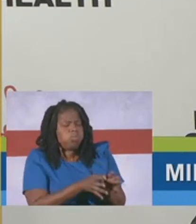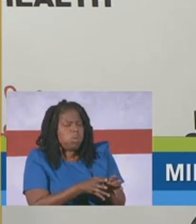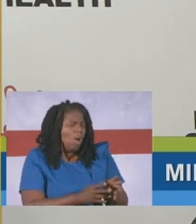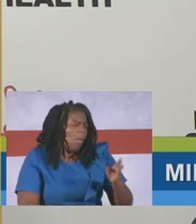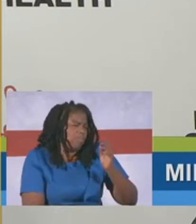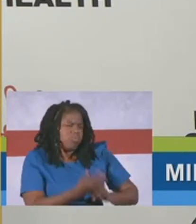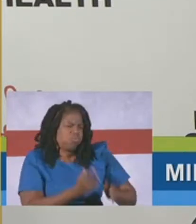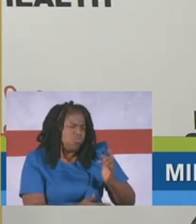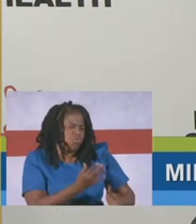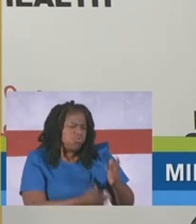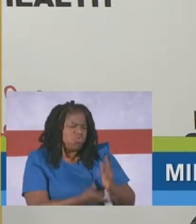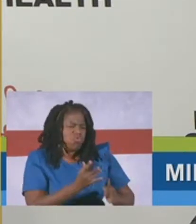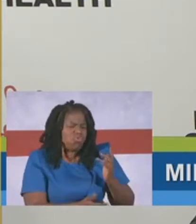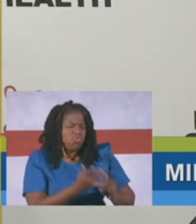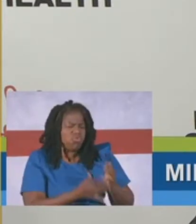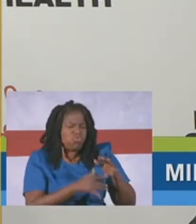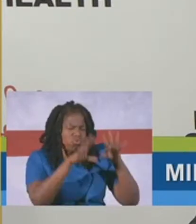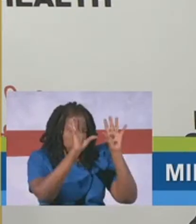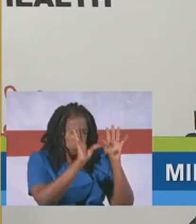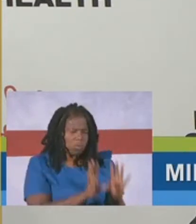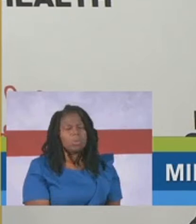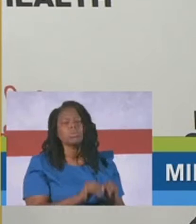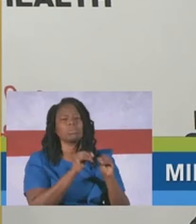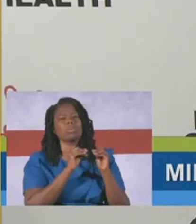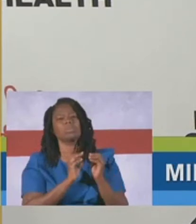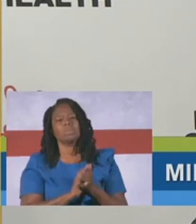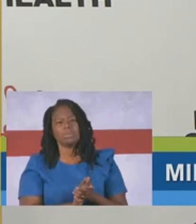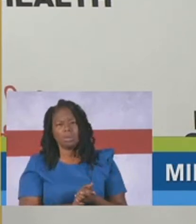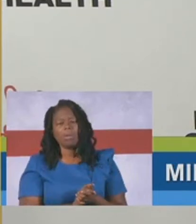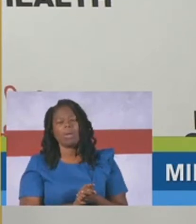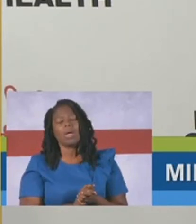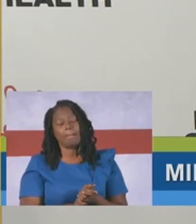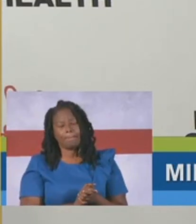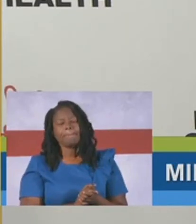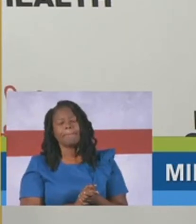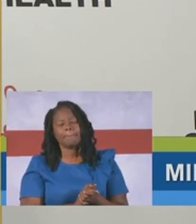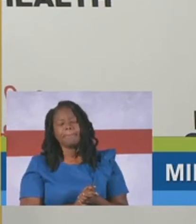anything like that. It will be on a process of incineration.